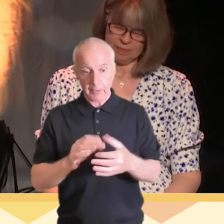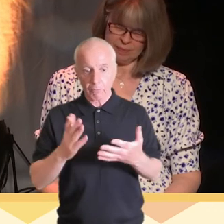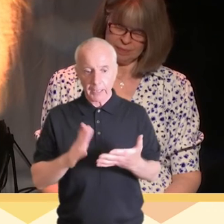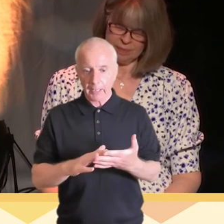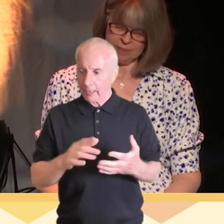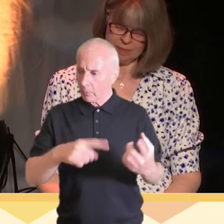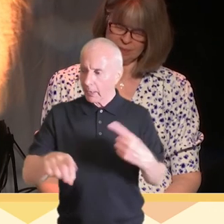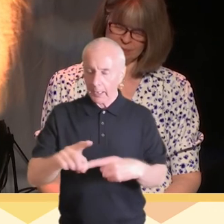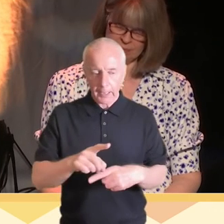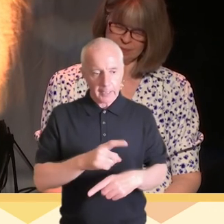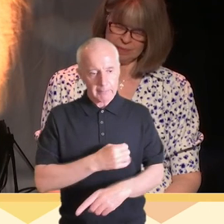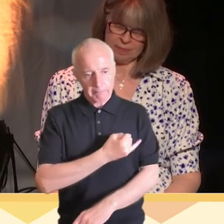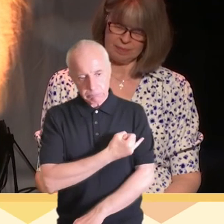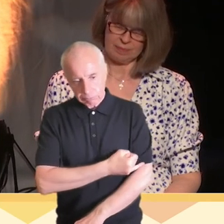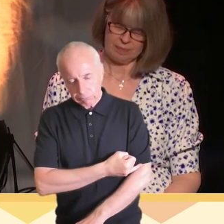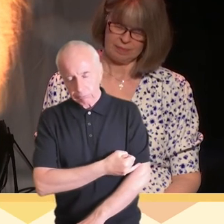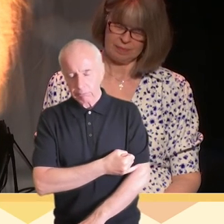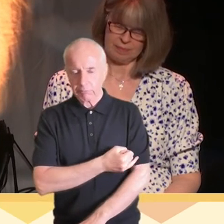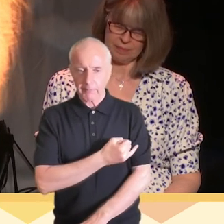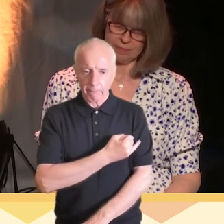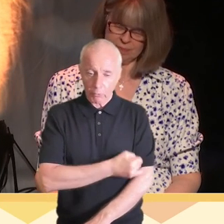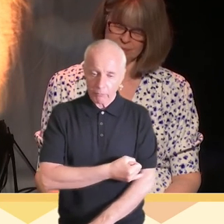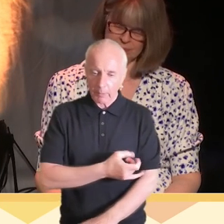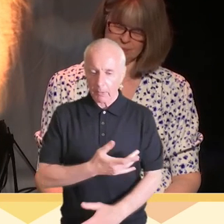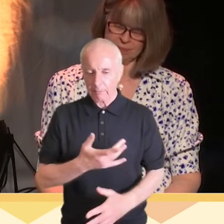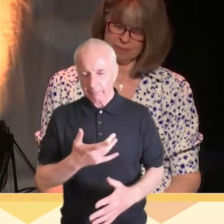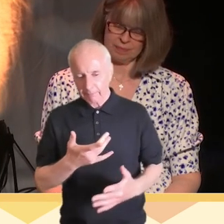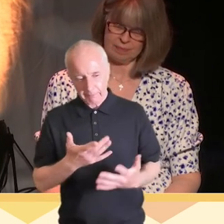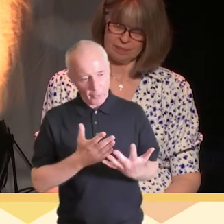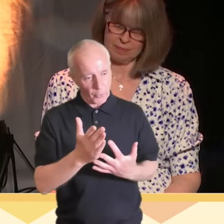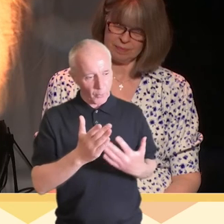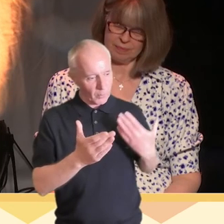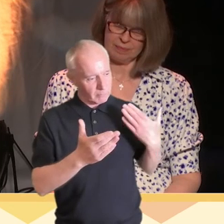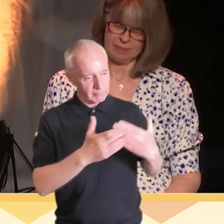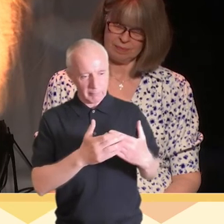vulnerability and weakness that was being experienced through the pandemic.